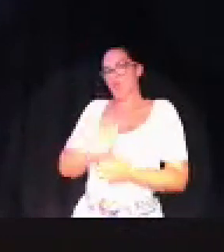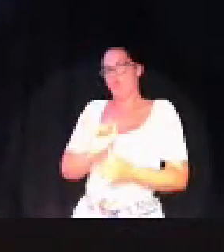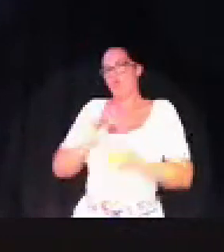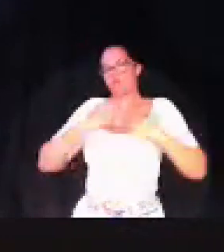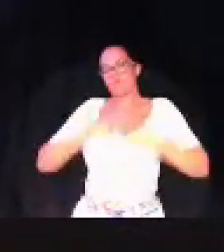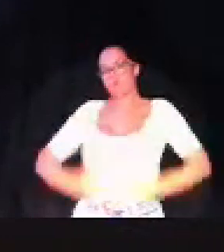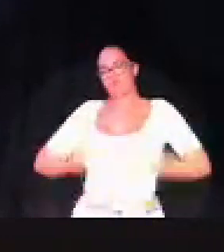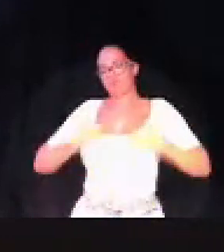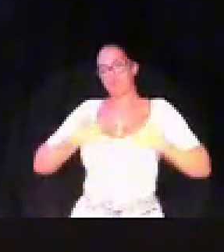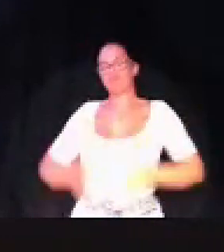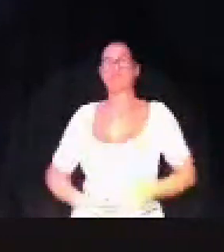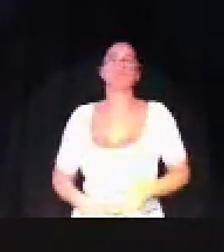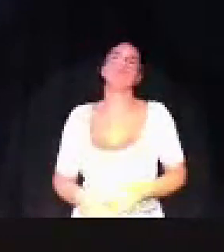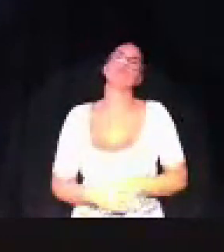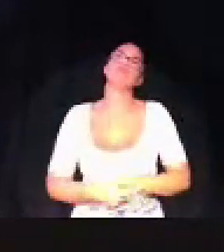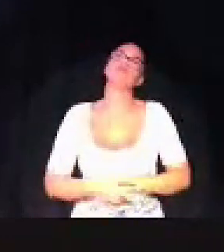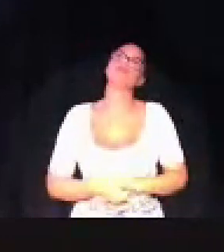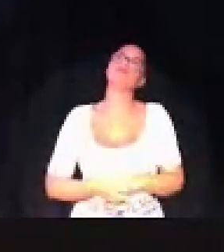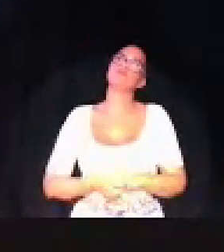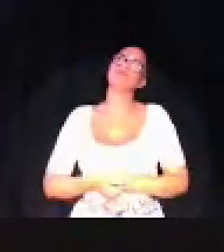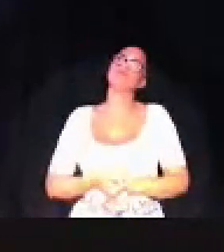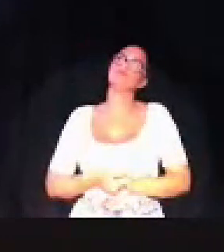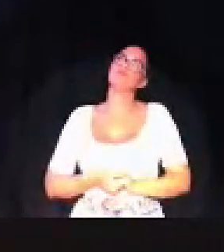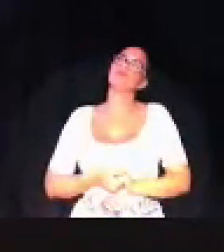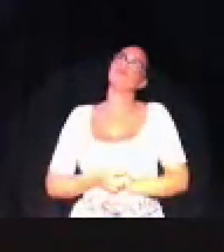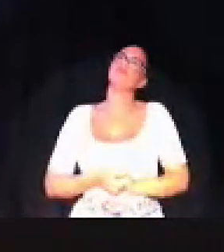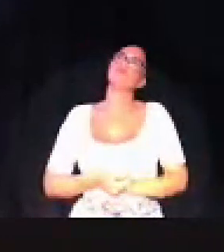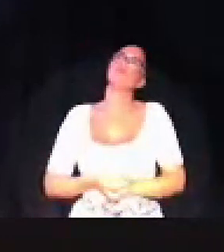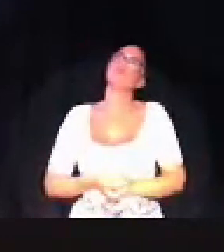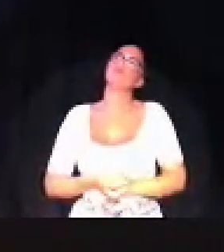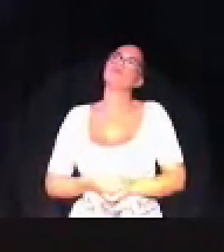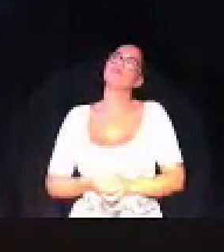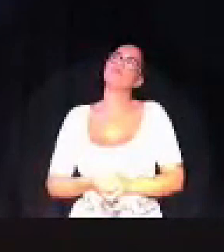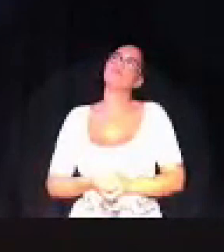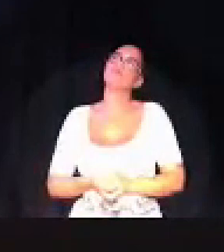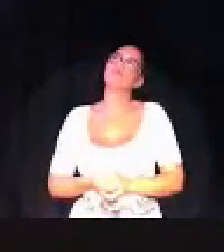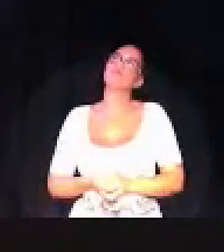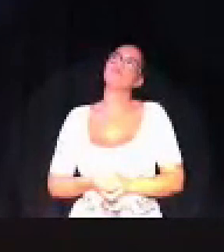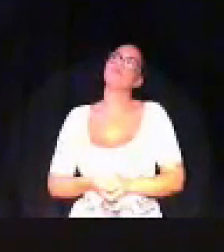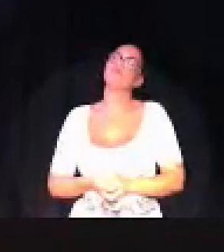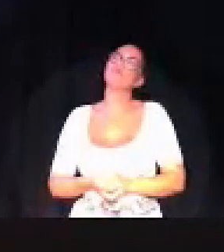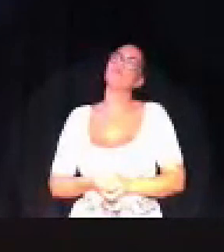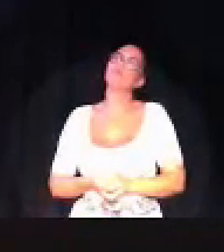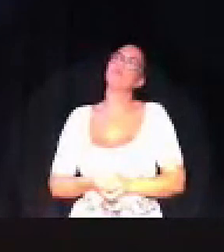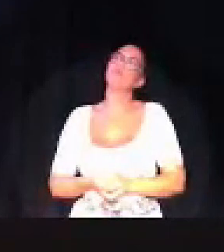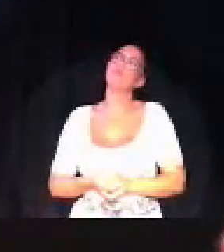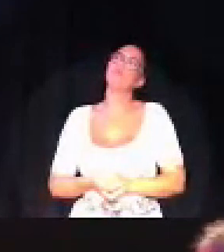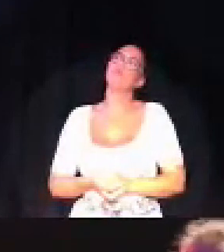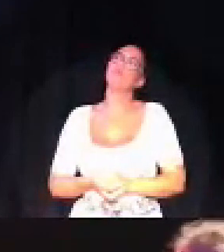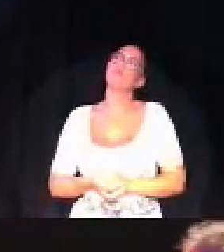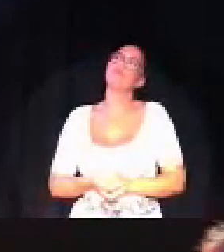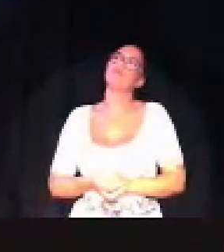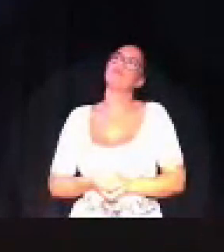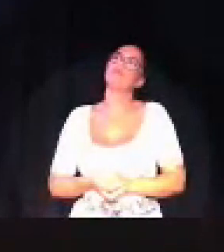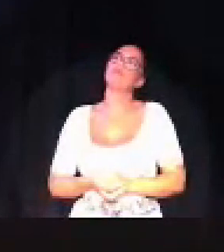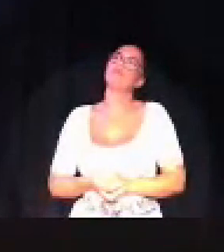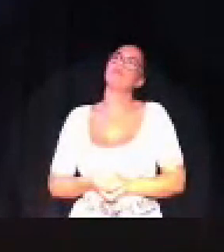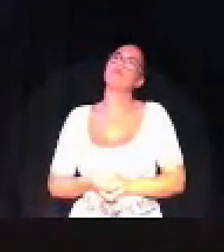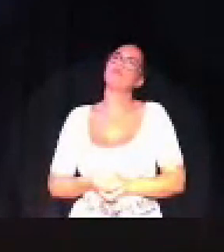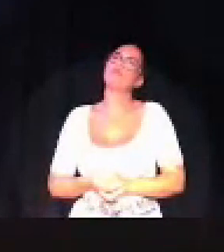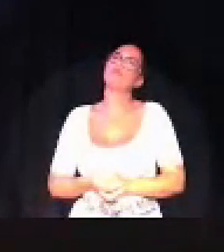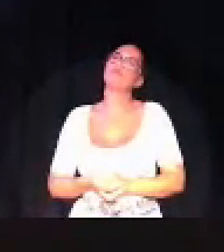accessible. Yeah. So I really think that, I suppose it was in how, so